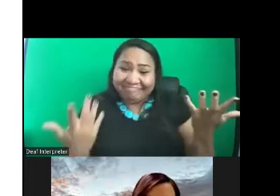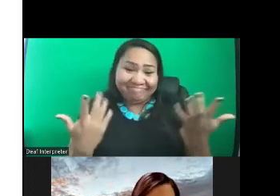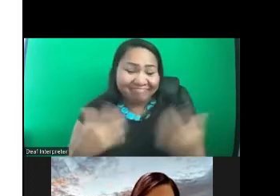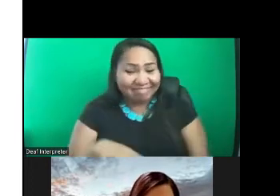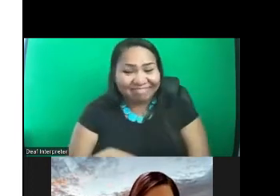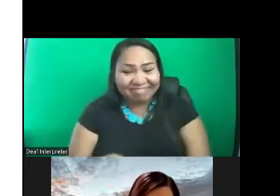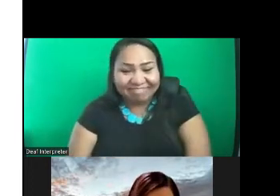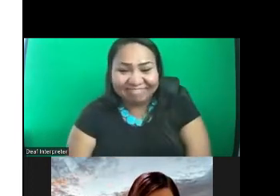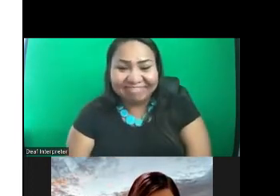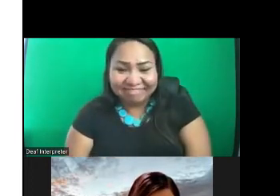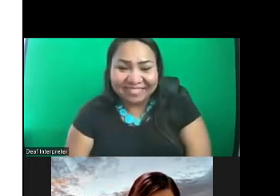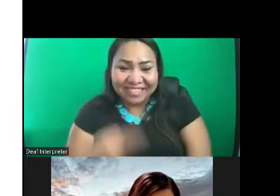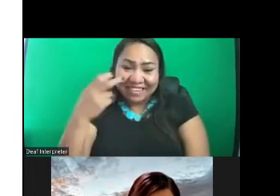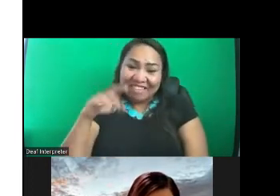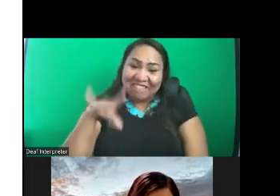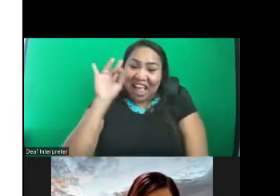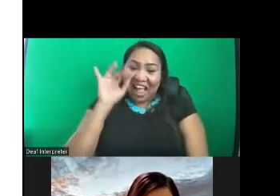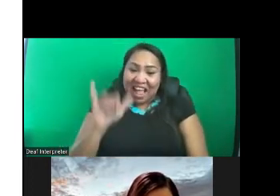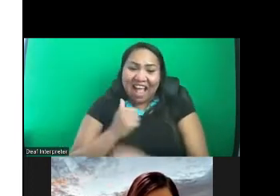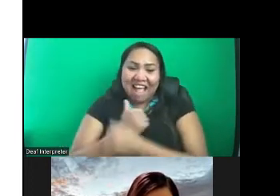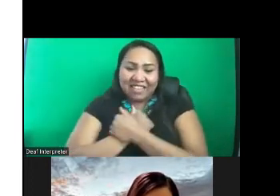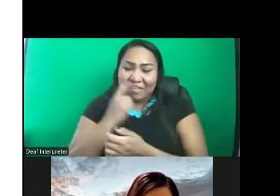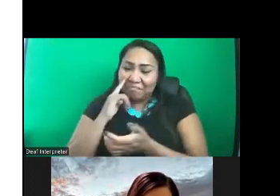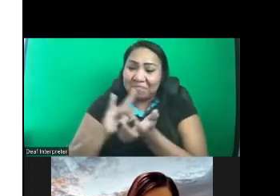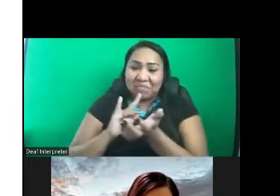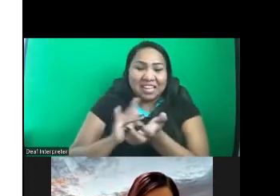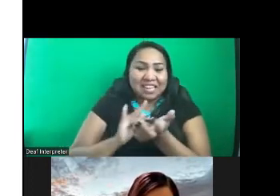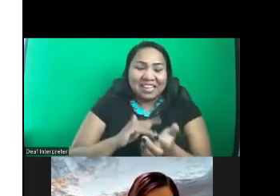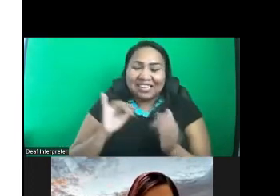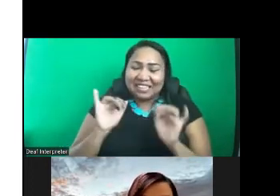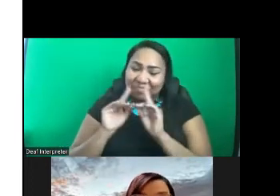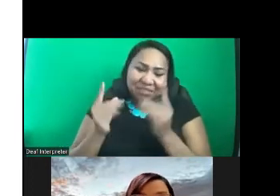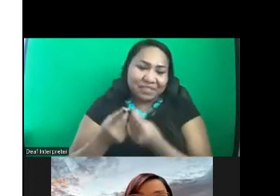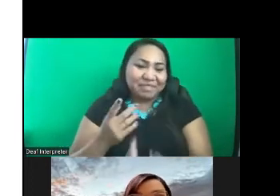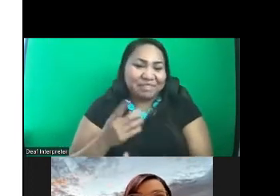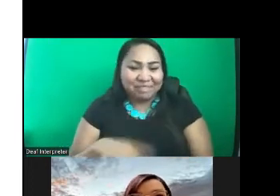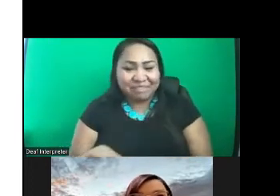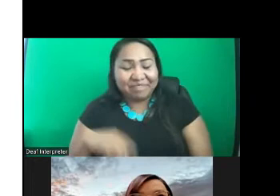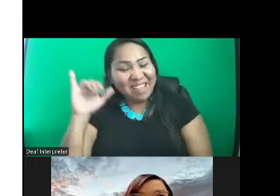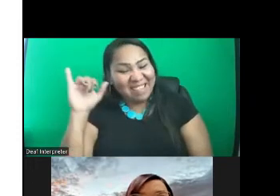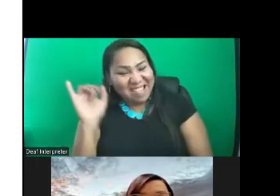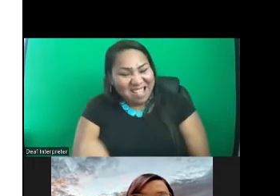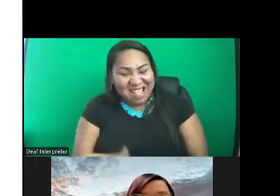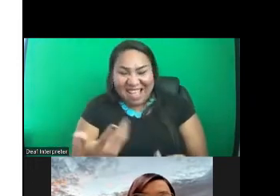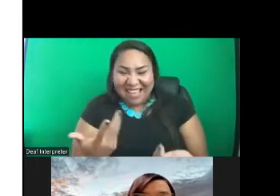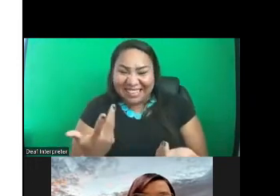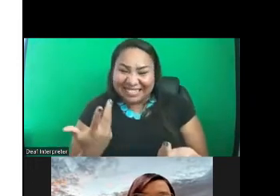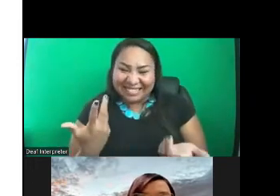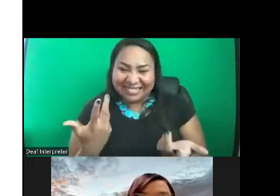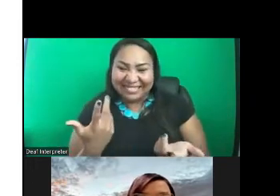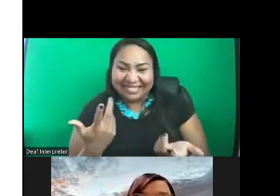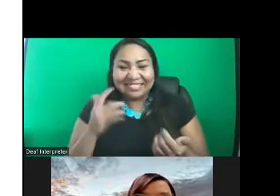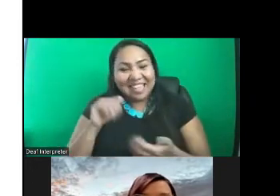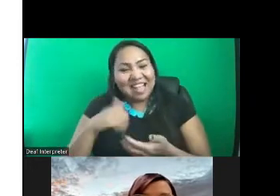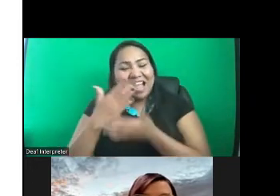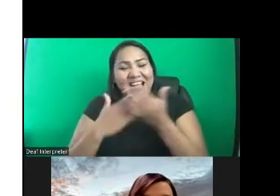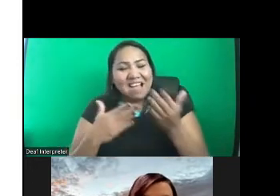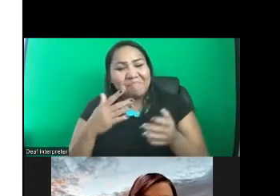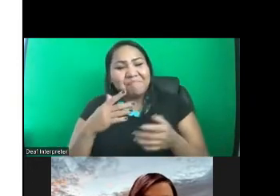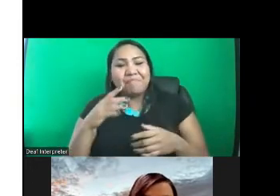the pharmacy department. So that's pretty much the other part of it that I wanted to mention is each one of these